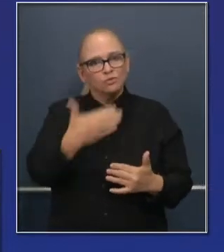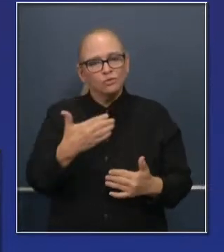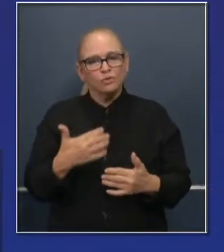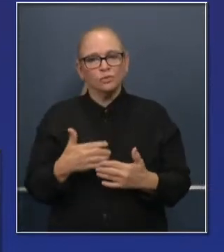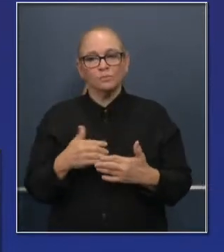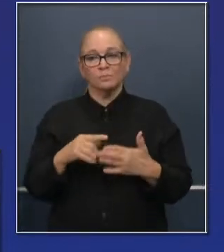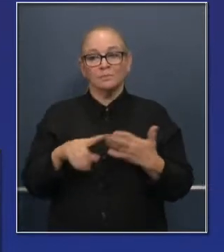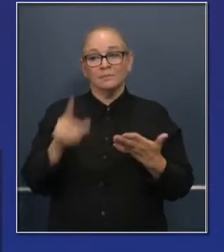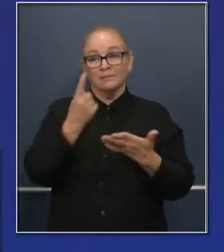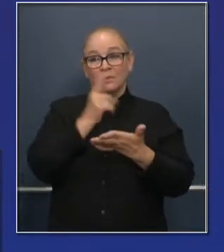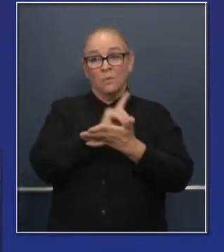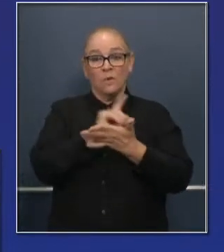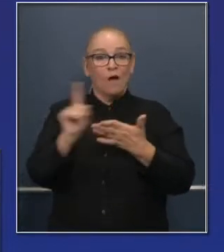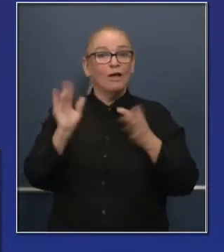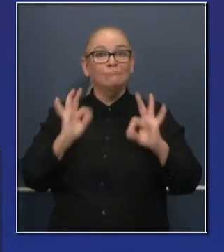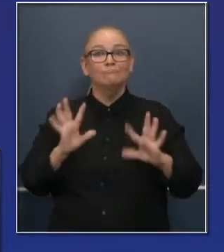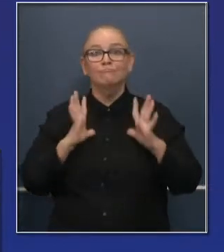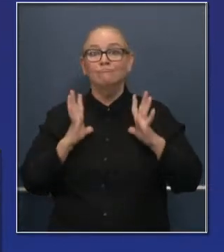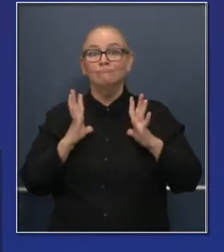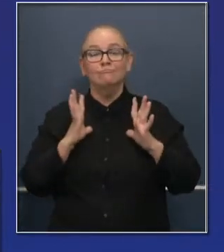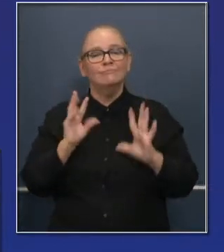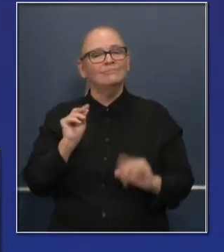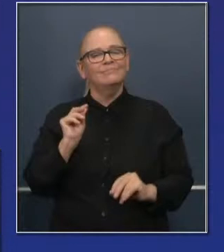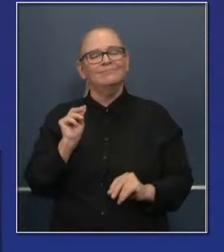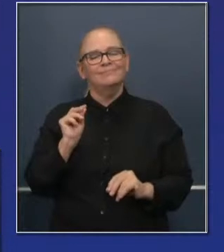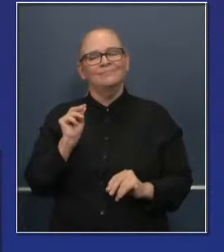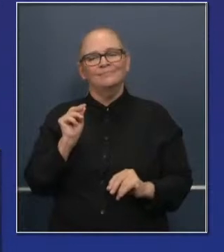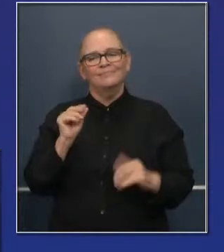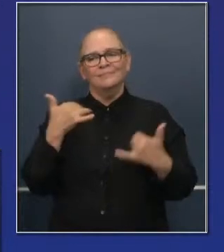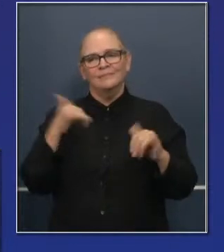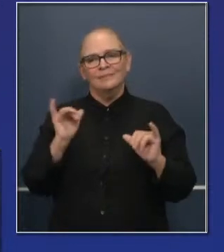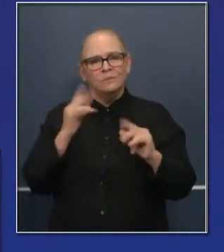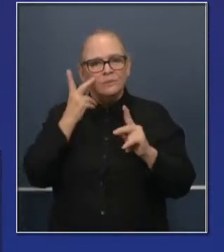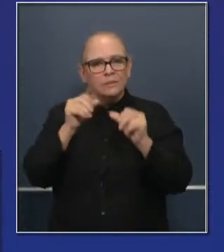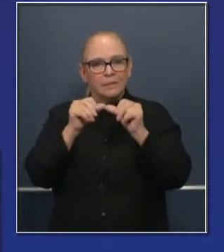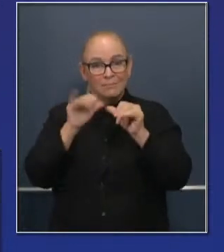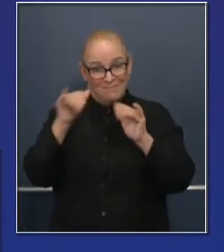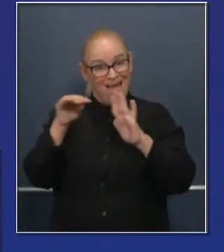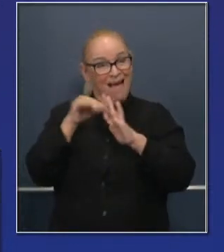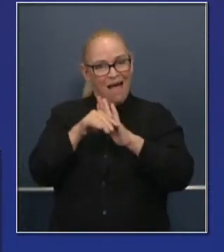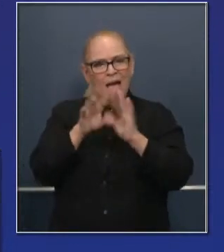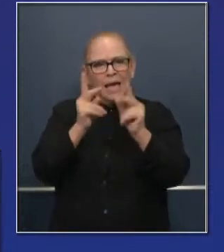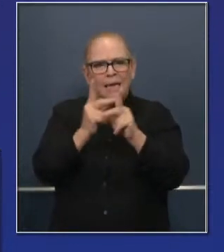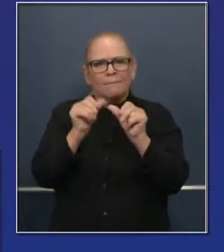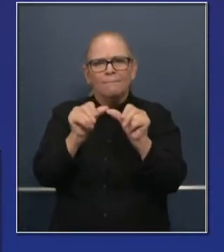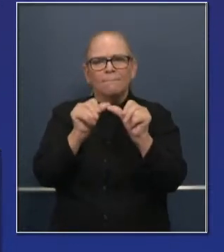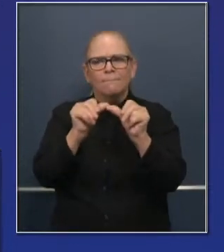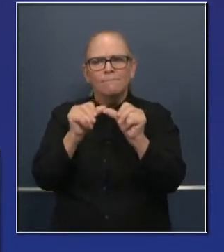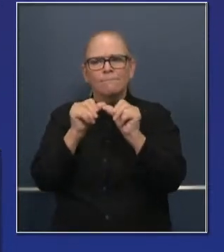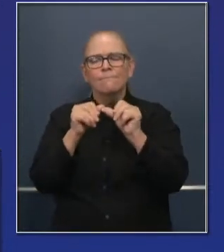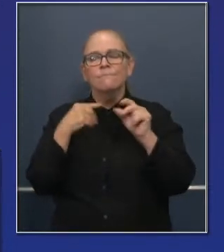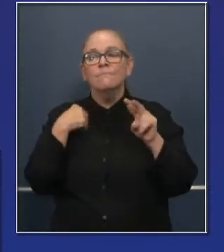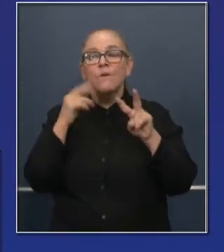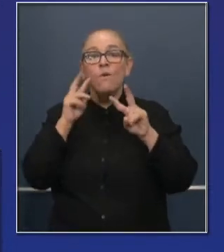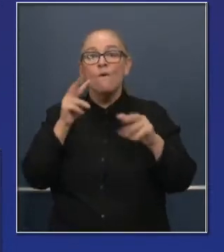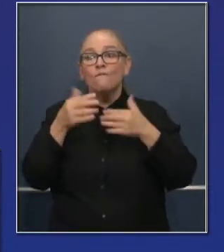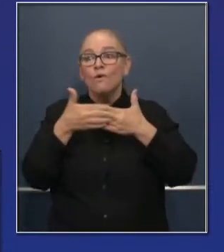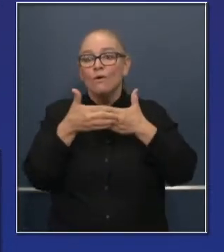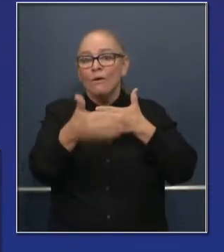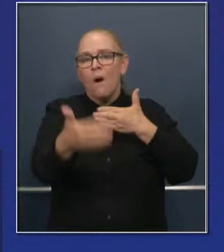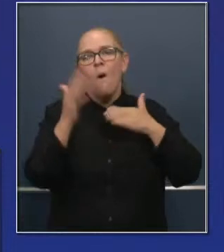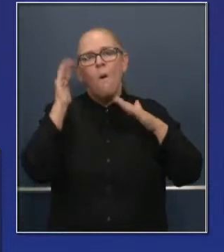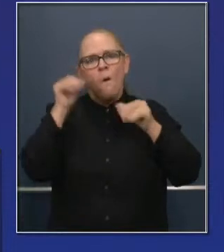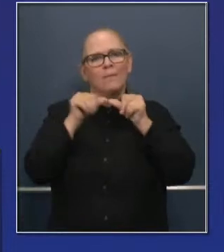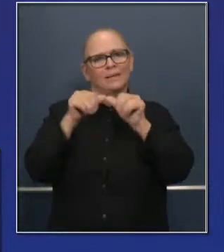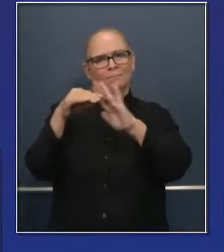make a kind of trend that gives us confidence to generate headlines. We are looking forward to that, and we'll need to see another few